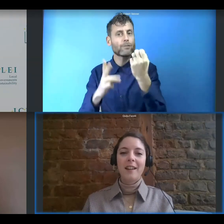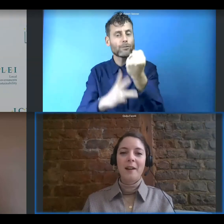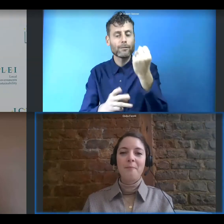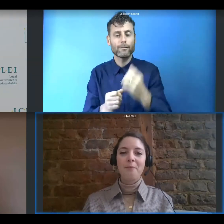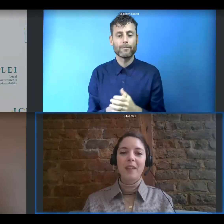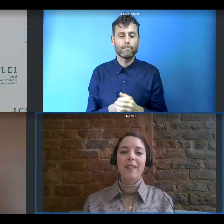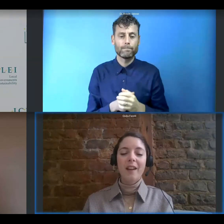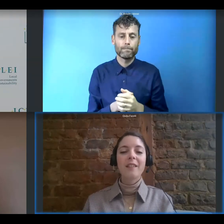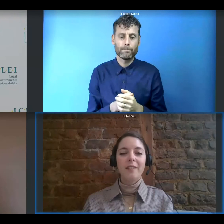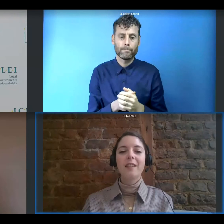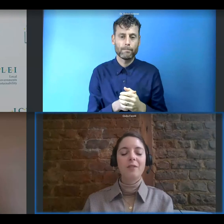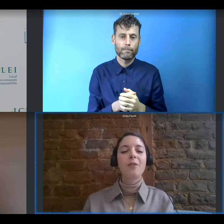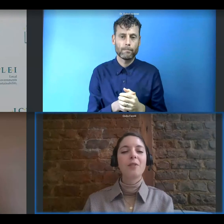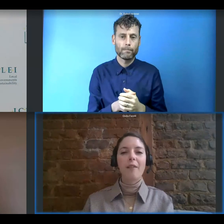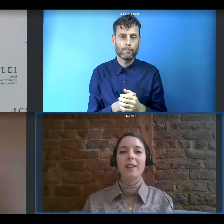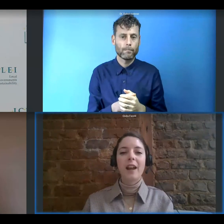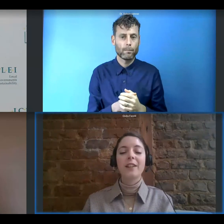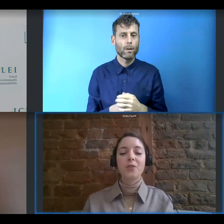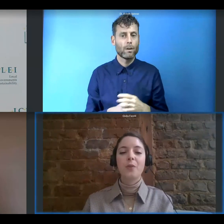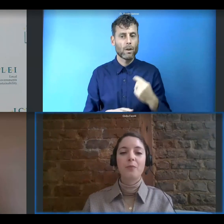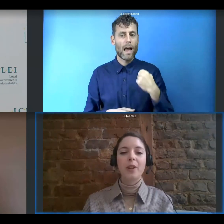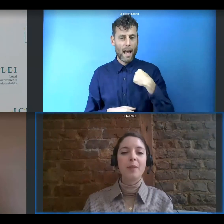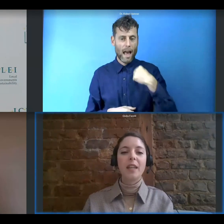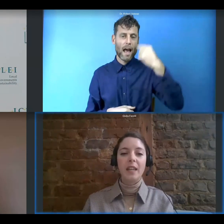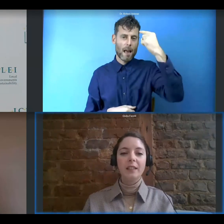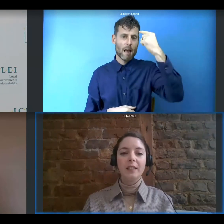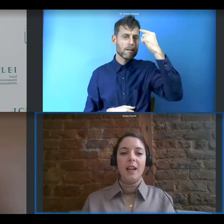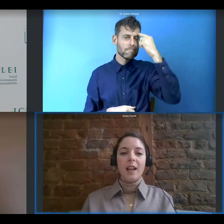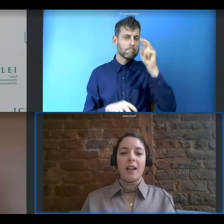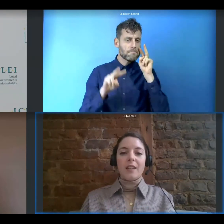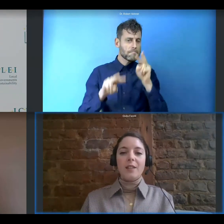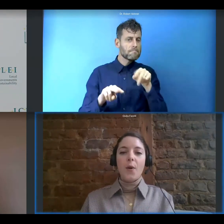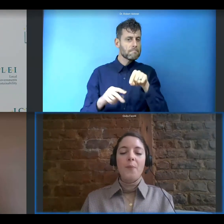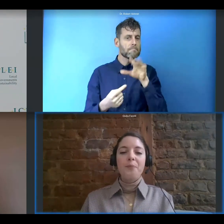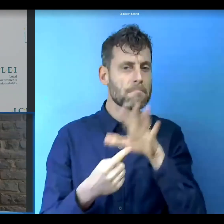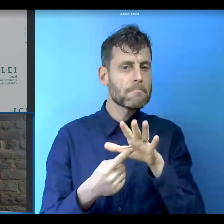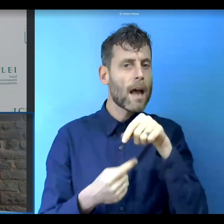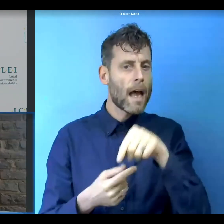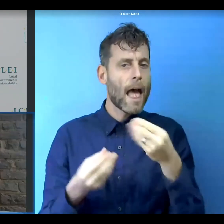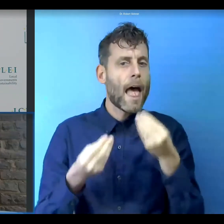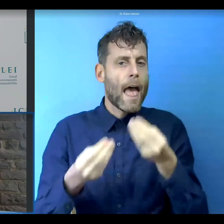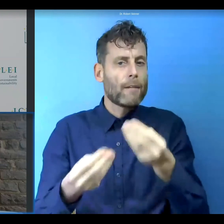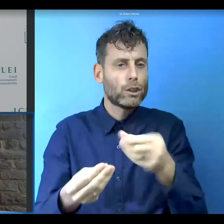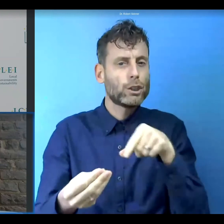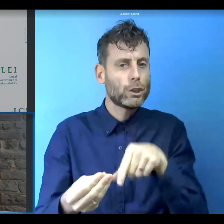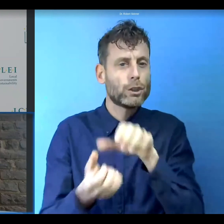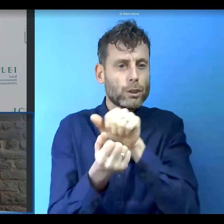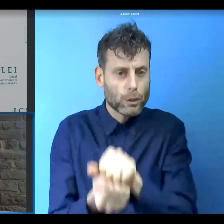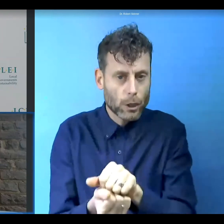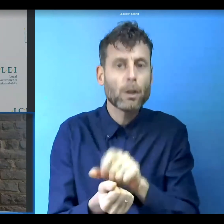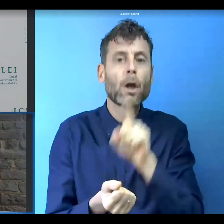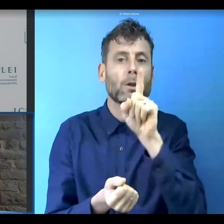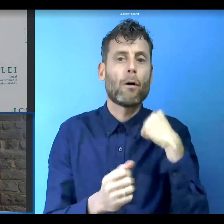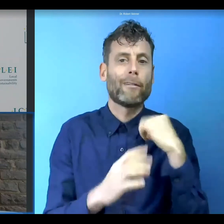And there, I think the role of heritage will really be key. So to cut it short,